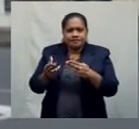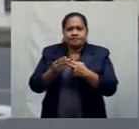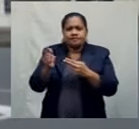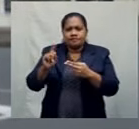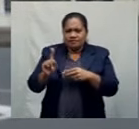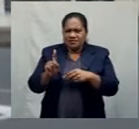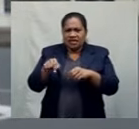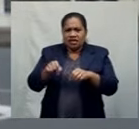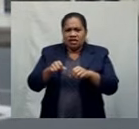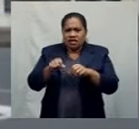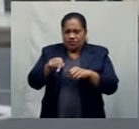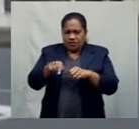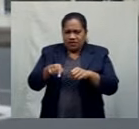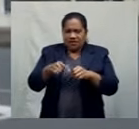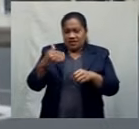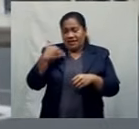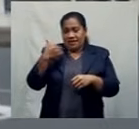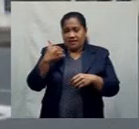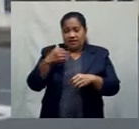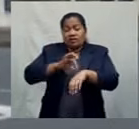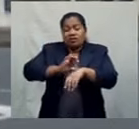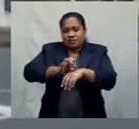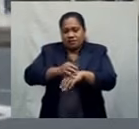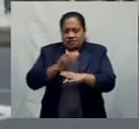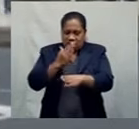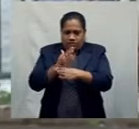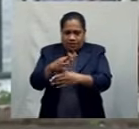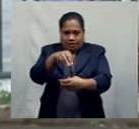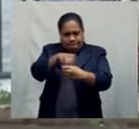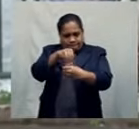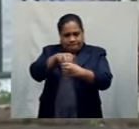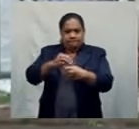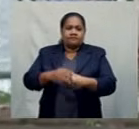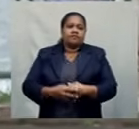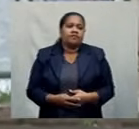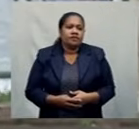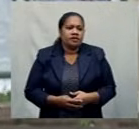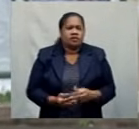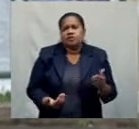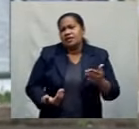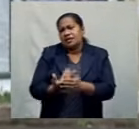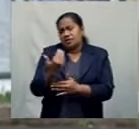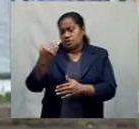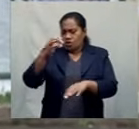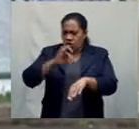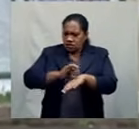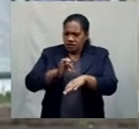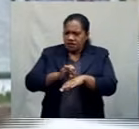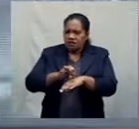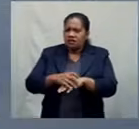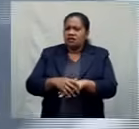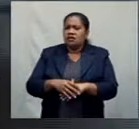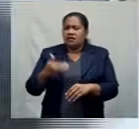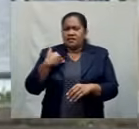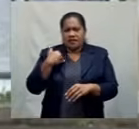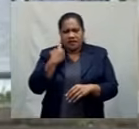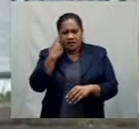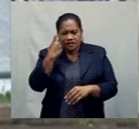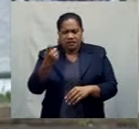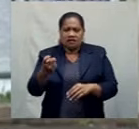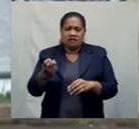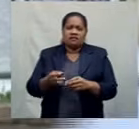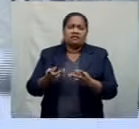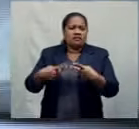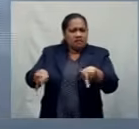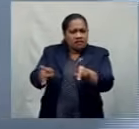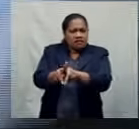in healthcare facilities. So what they're doing is going into hospitals and healthcare facilities and some of the facilities that are